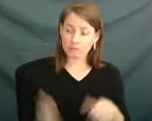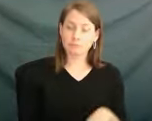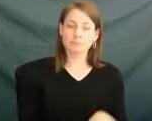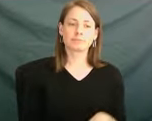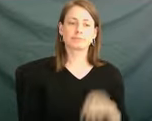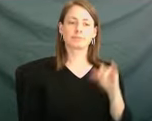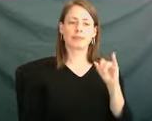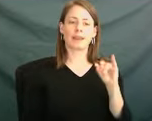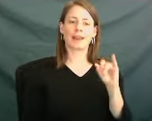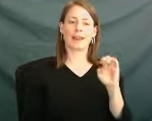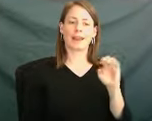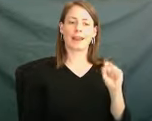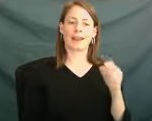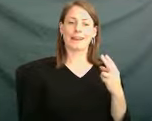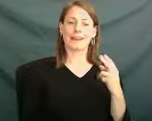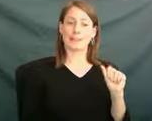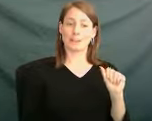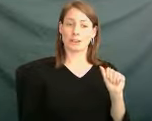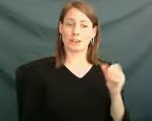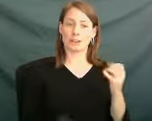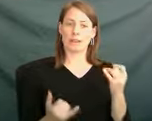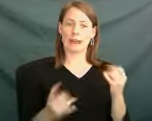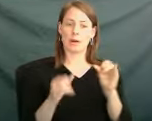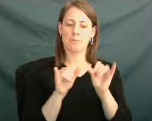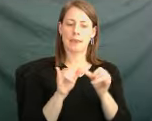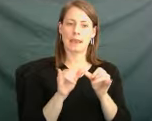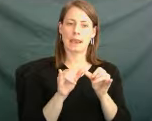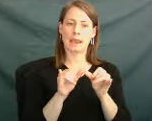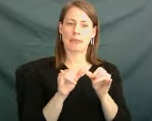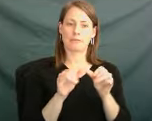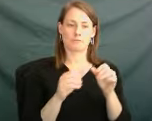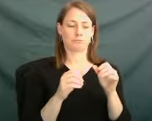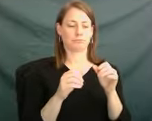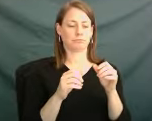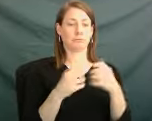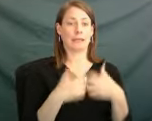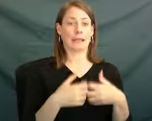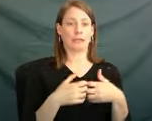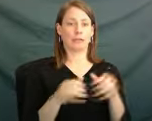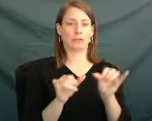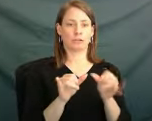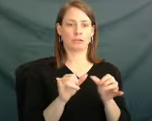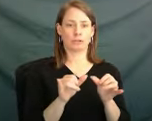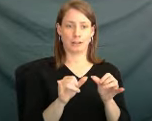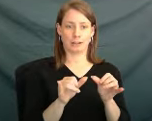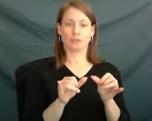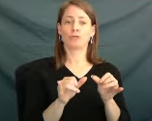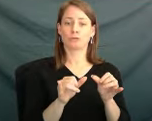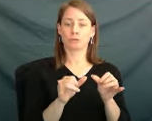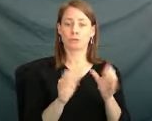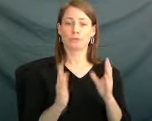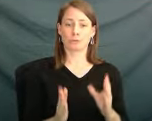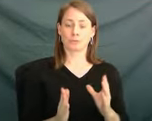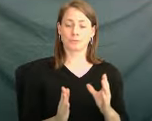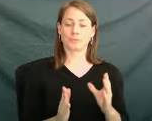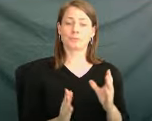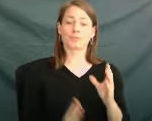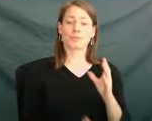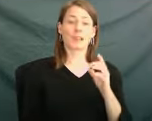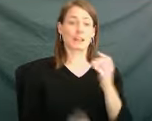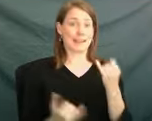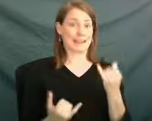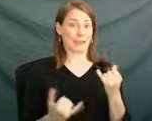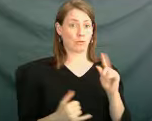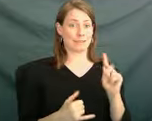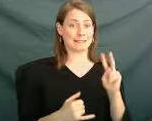programme. As a teenager, she was an independent learner and largely taught herself. But her students are exactly the